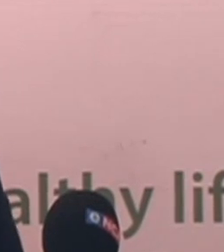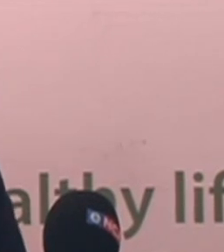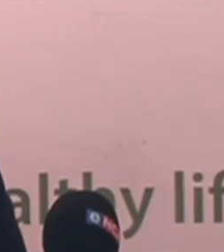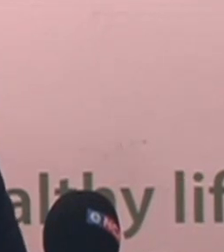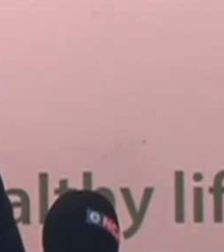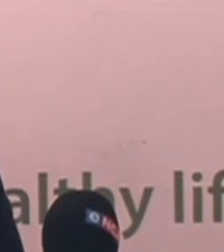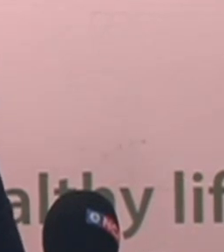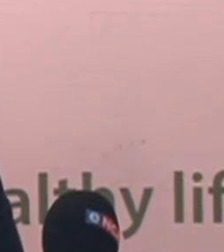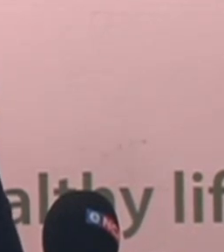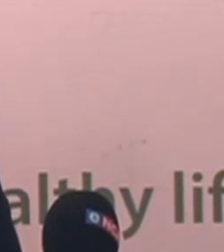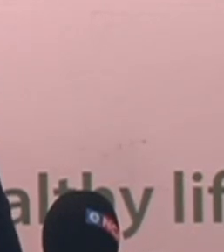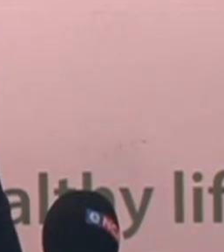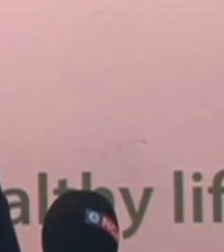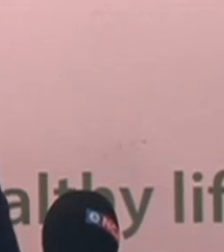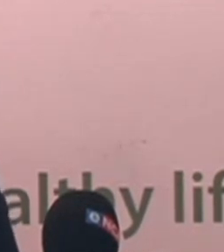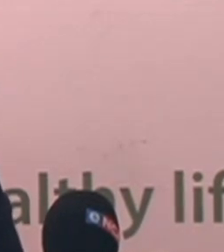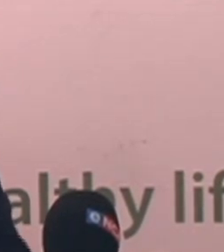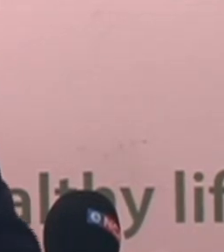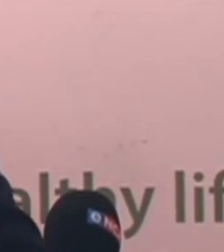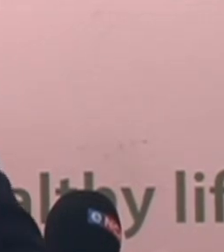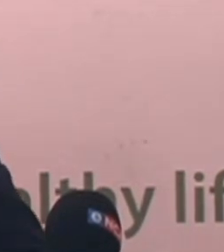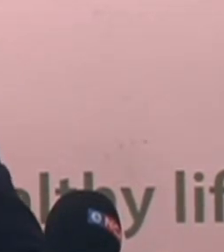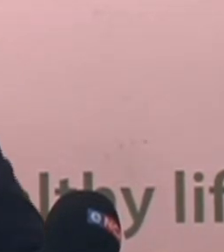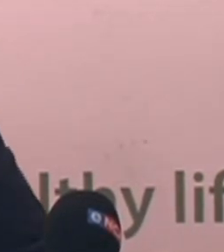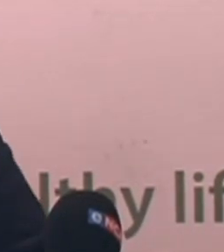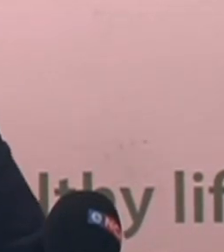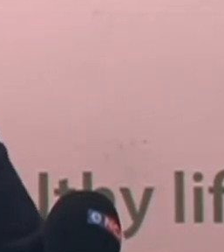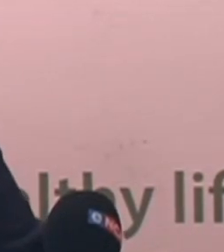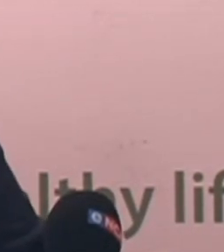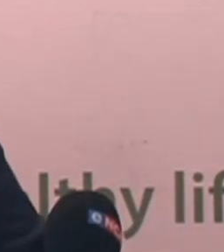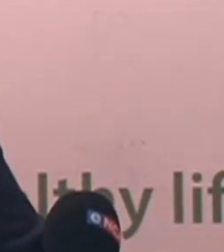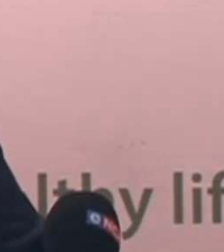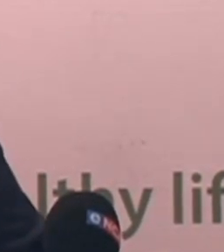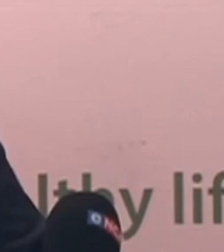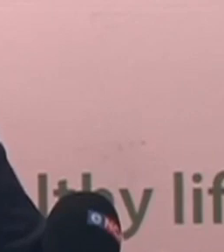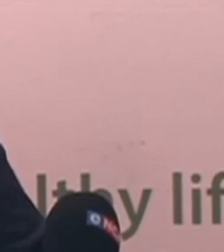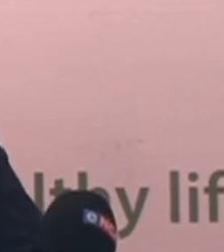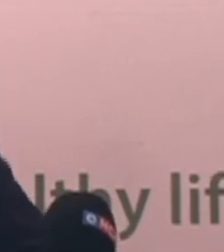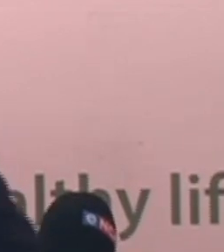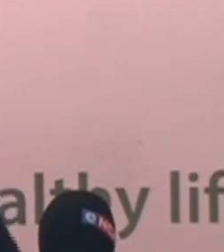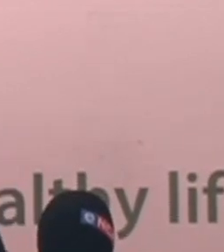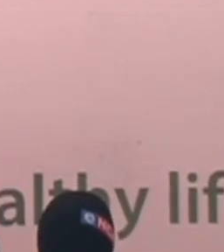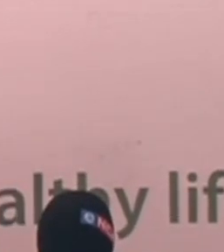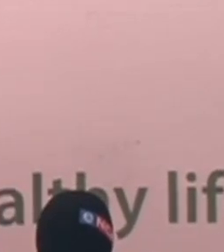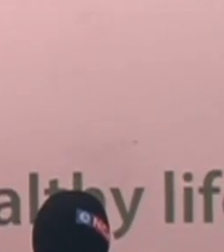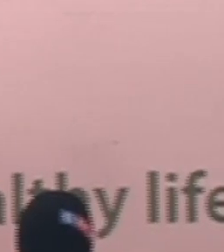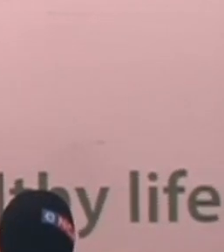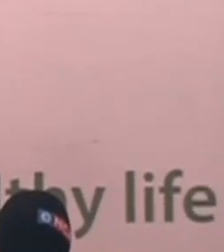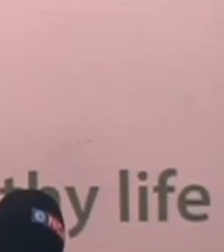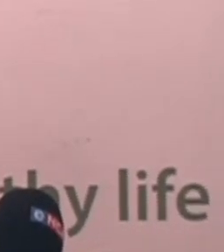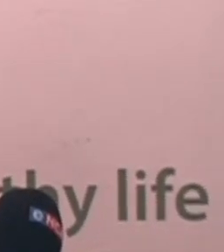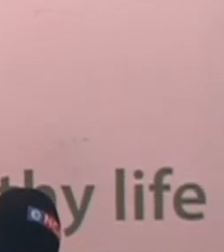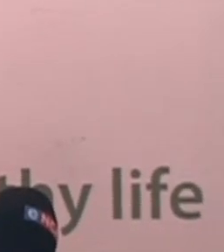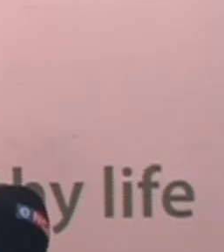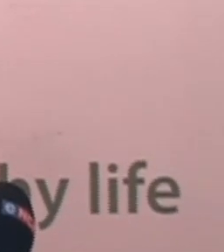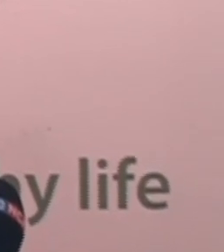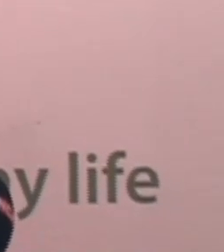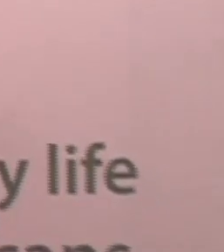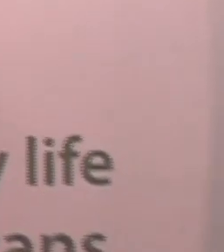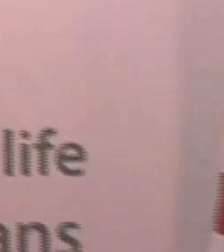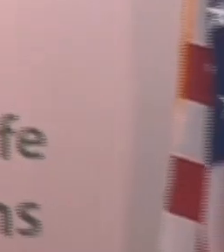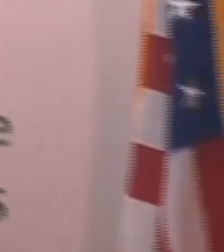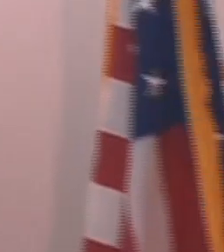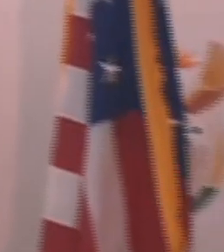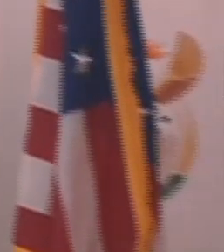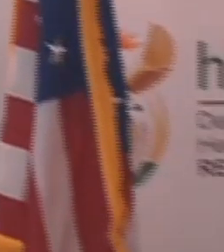that note, I'm going to ask Ambassador Max to come and give remarks on behalf of